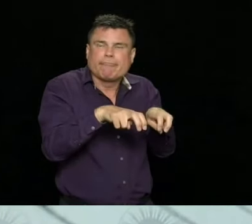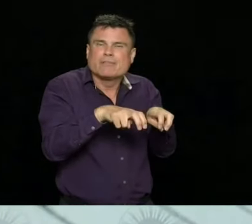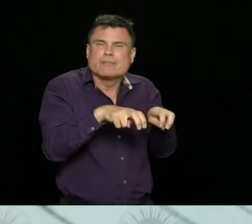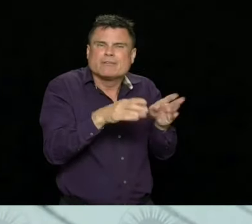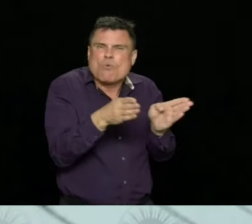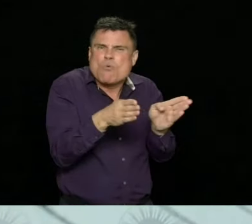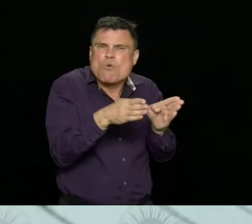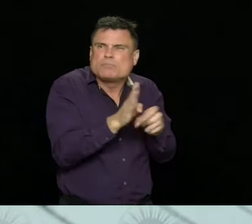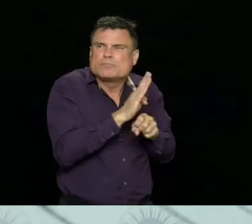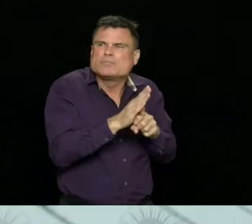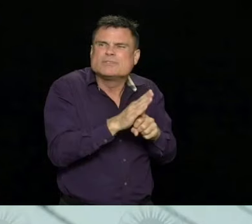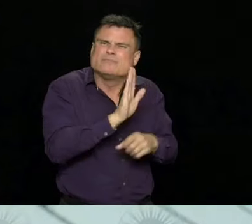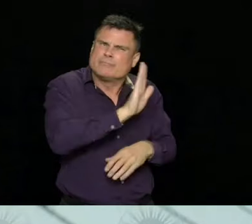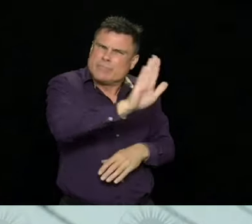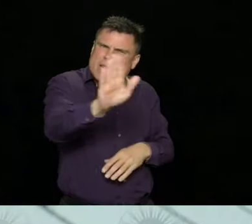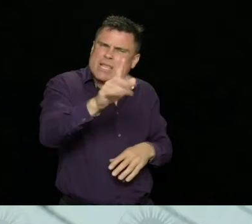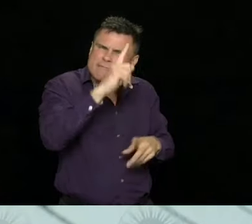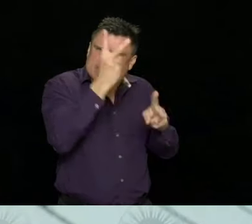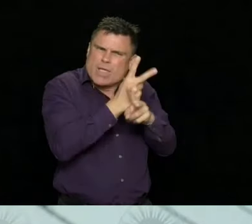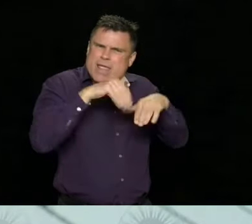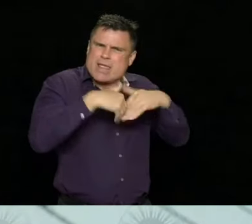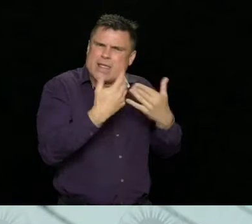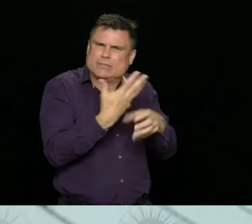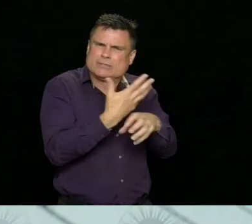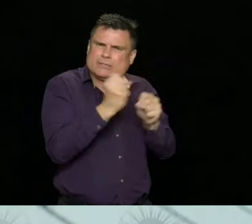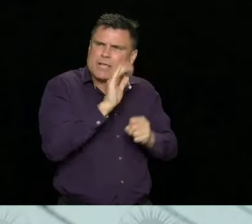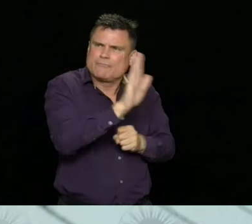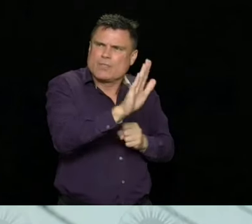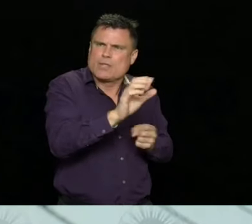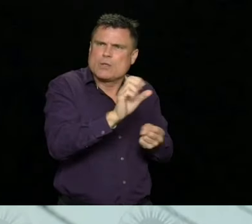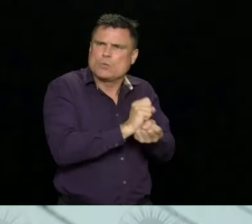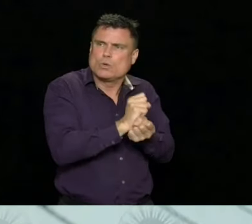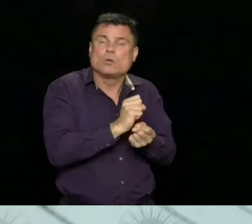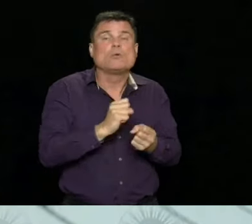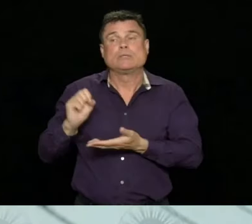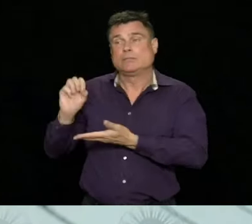and WorkSafeBC is there to help them devise their plan, build upon the